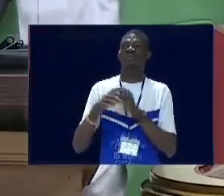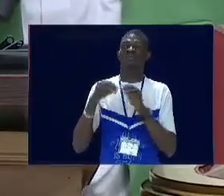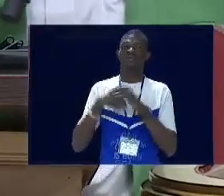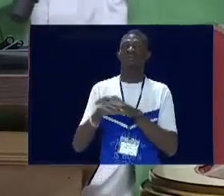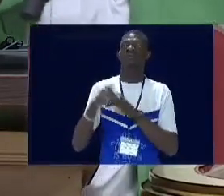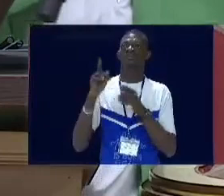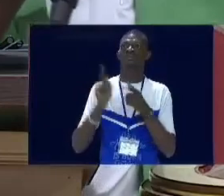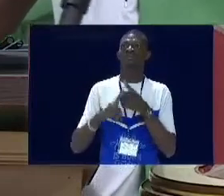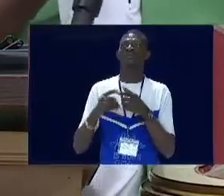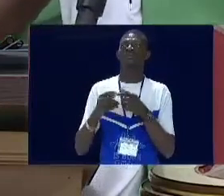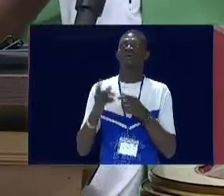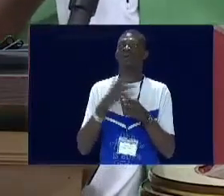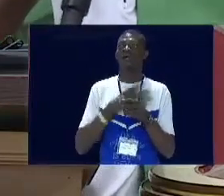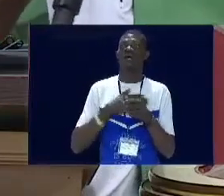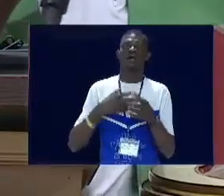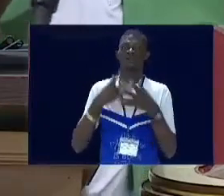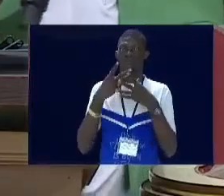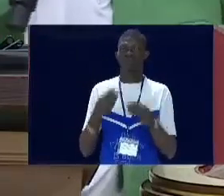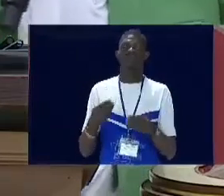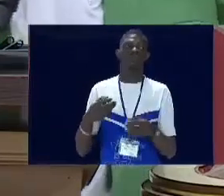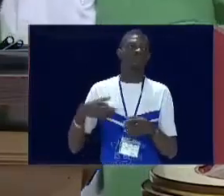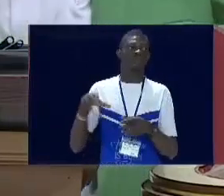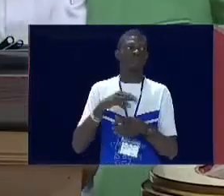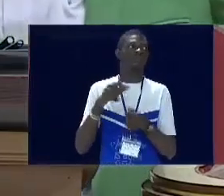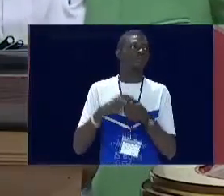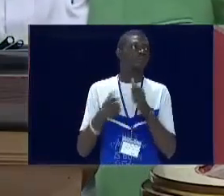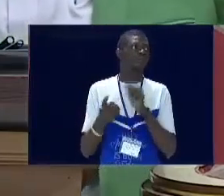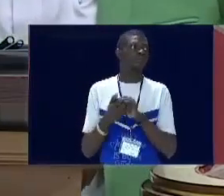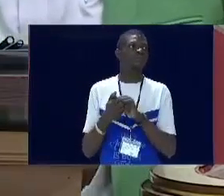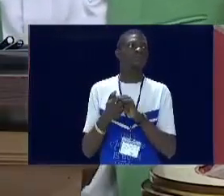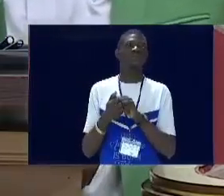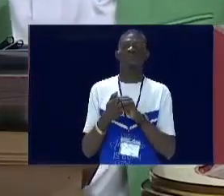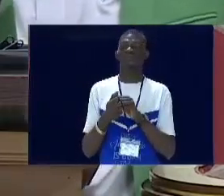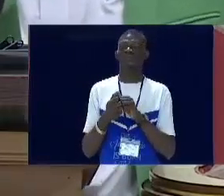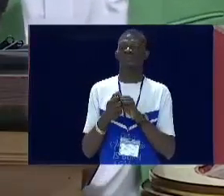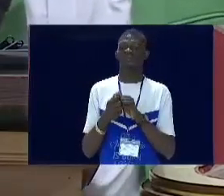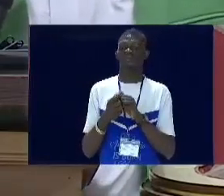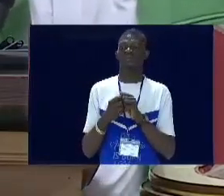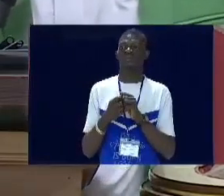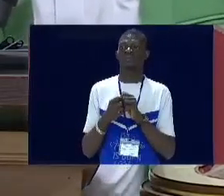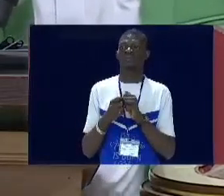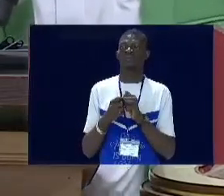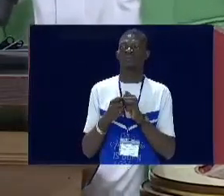and solve their problems. He